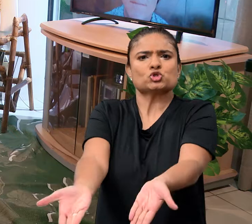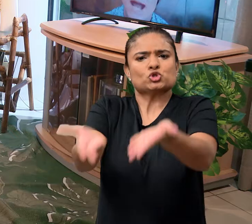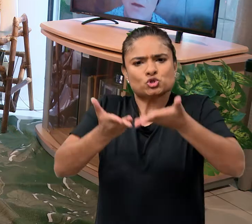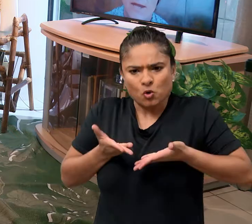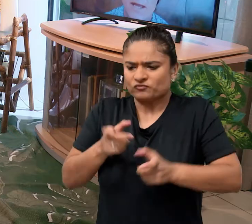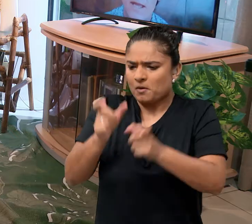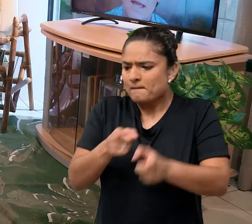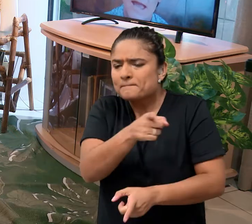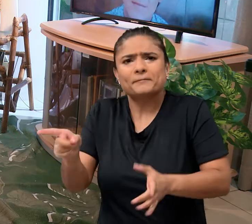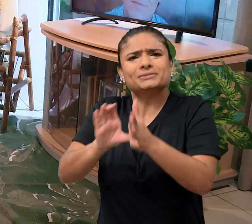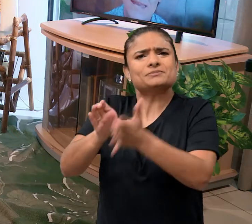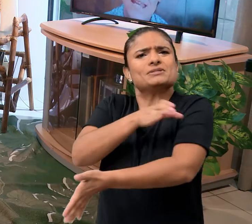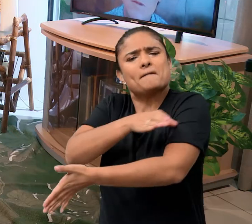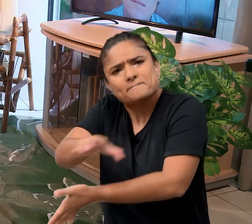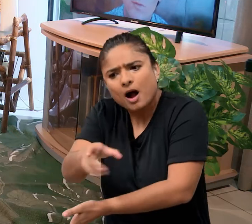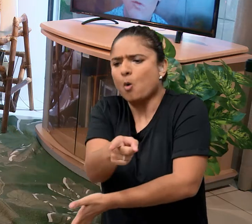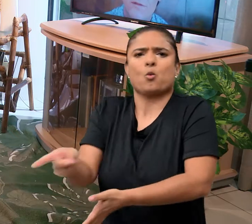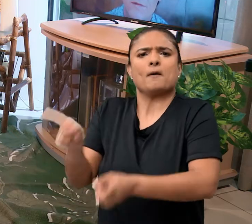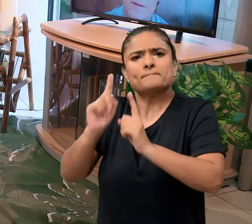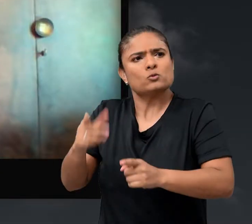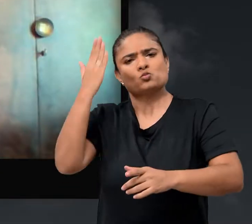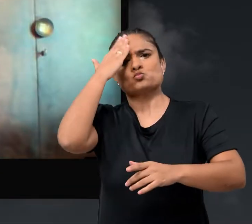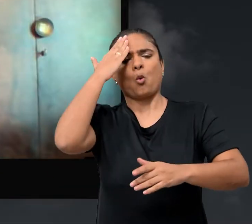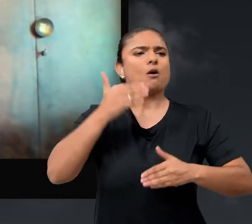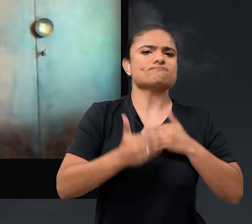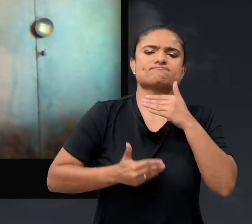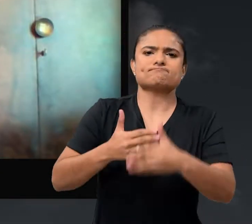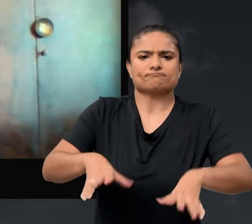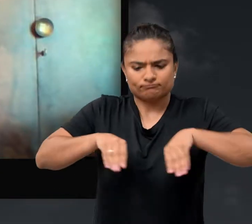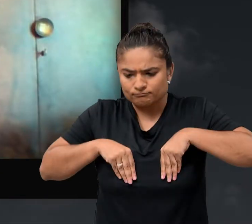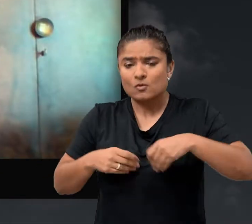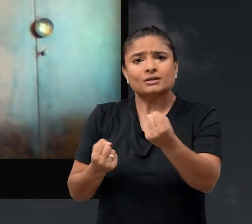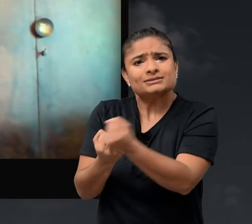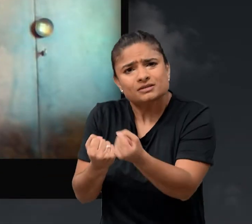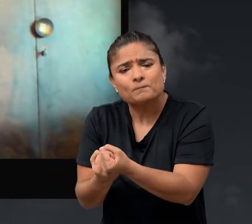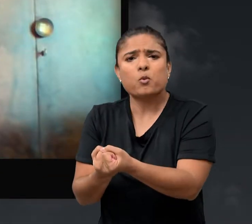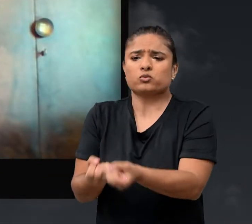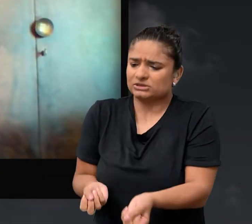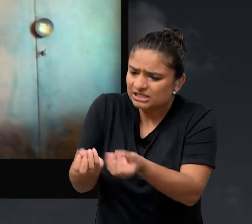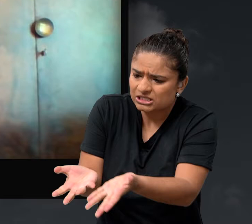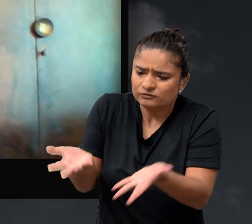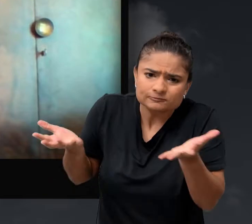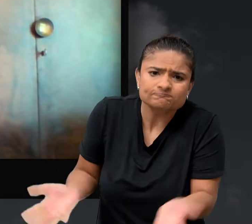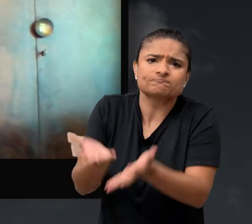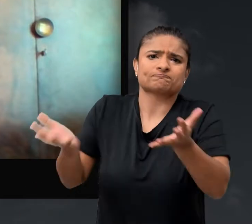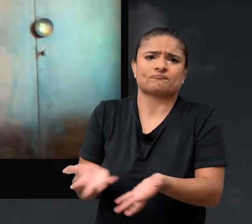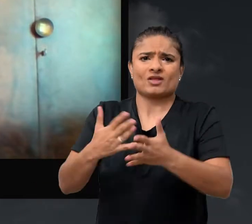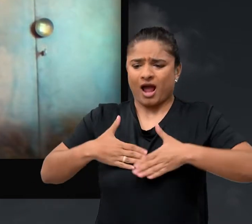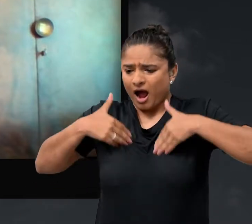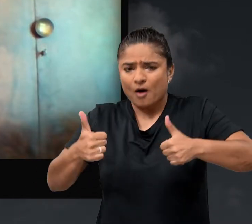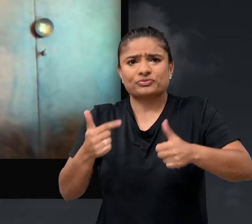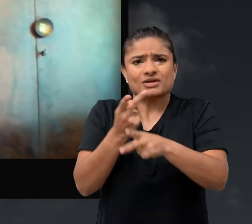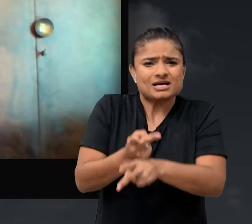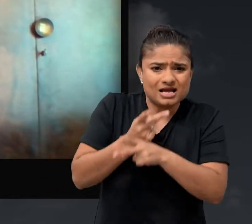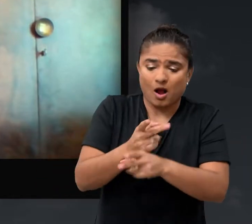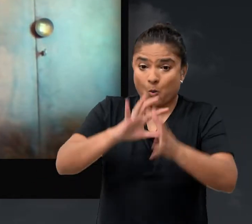be empowering, and they need to be supportive. And, unfortunately, in terms of healthcare around